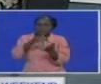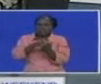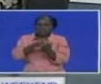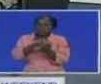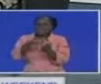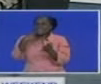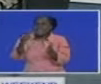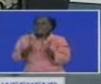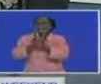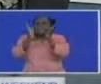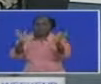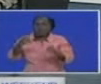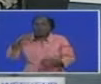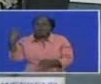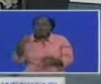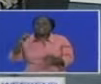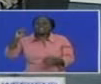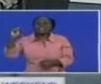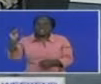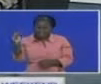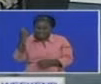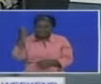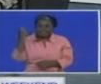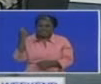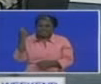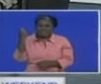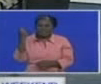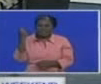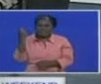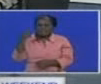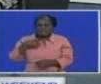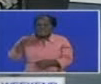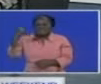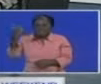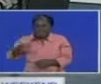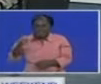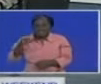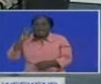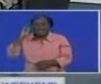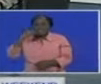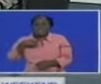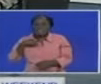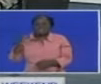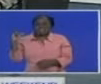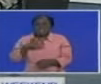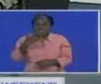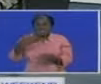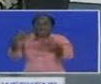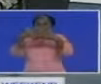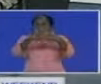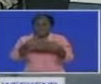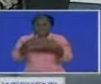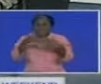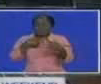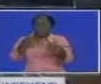publicly. It's only in Kenya, actually, in the, and I have never seen, I stayed in Washington for a year, I went through these diplomatic